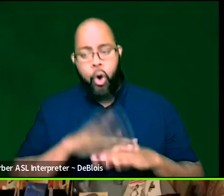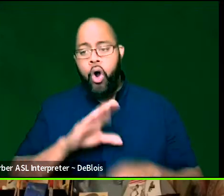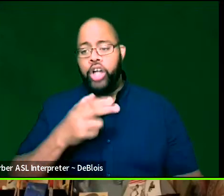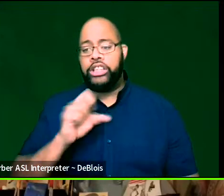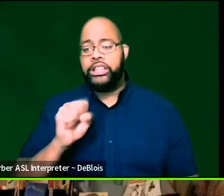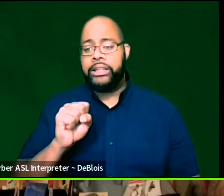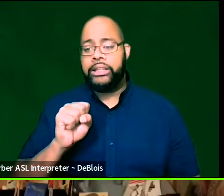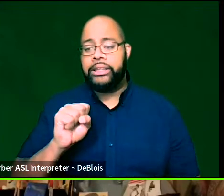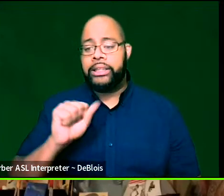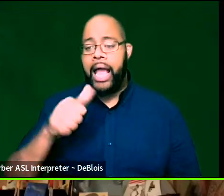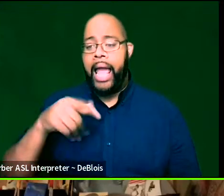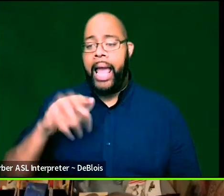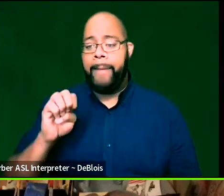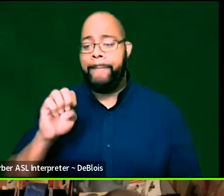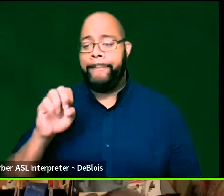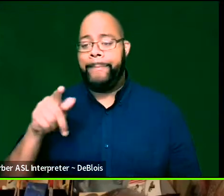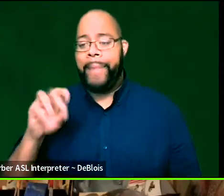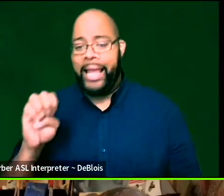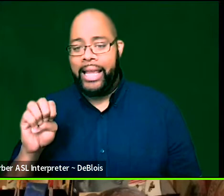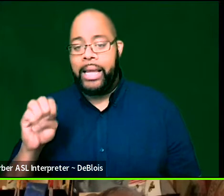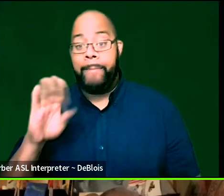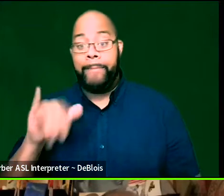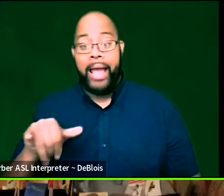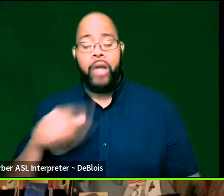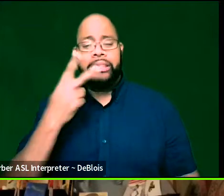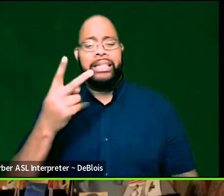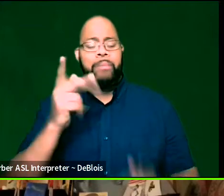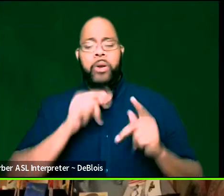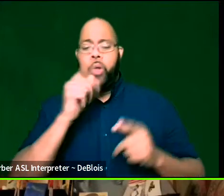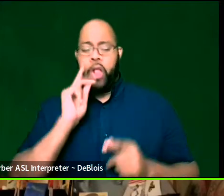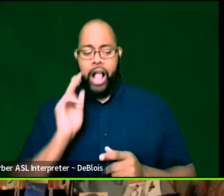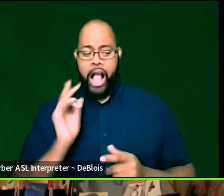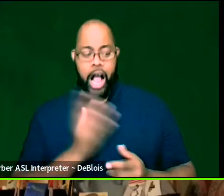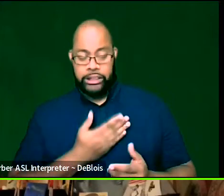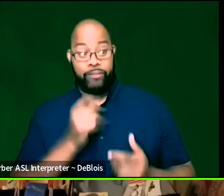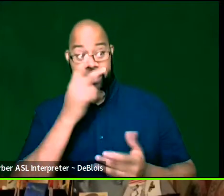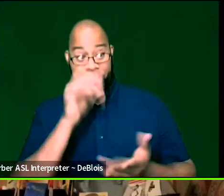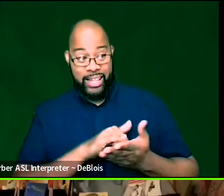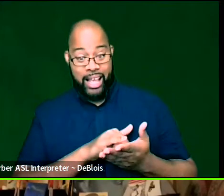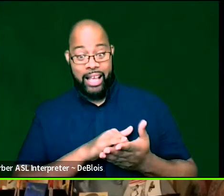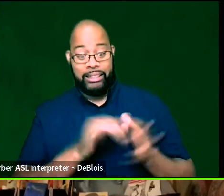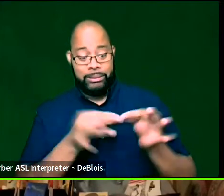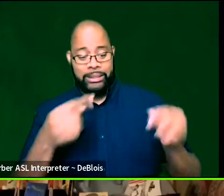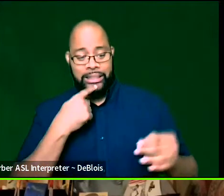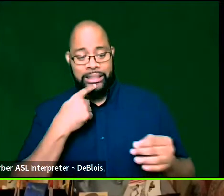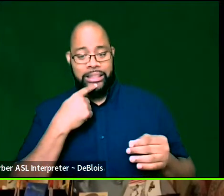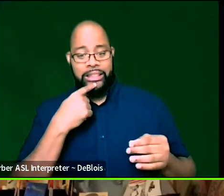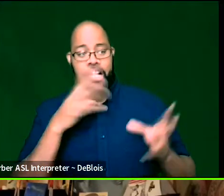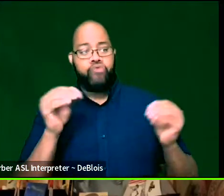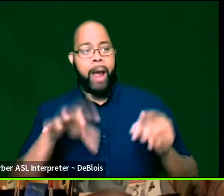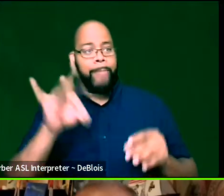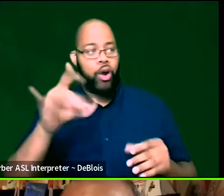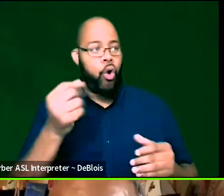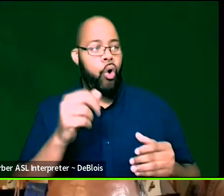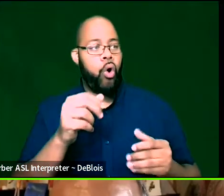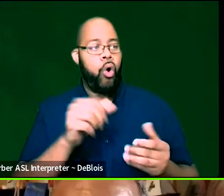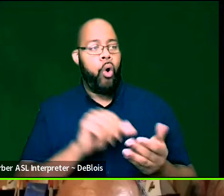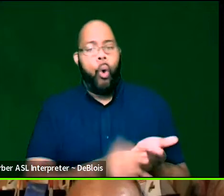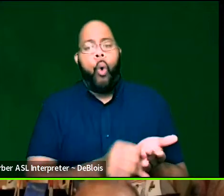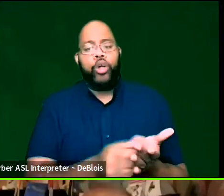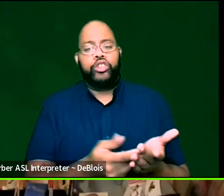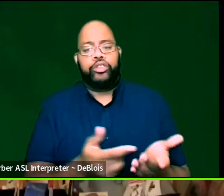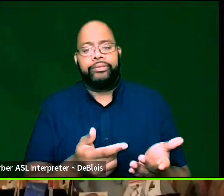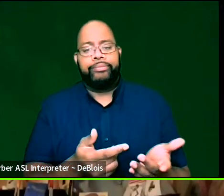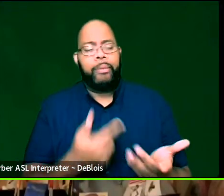Chesapeake Bay, very seldom you see people look like me or us. If you do see them, the caption says crab picker or oyster shucker. Well,